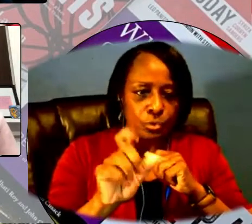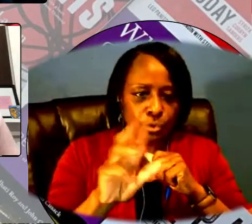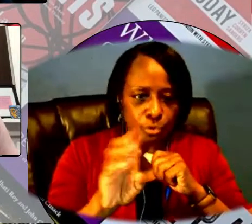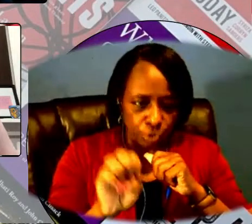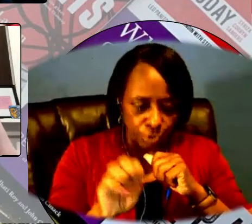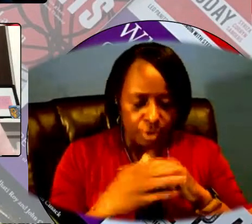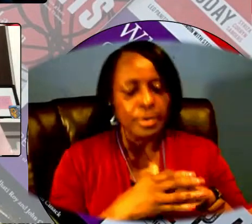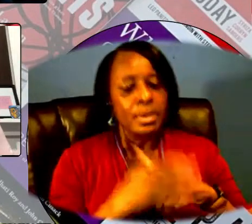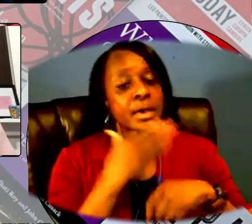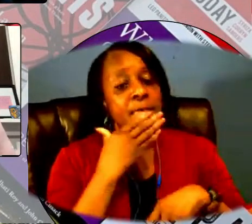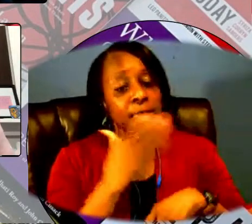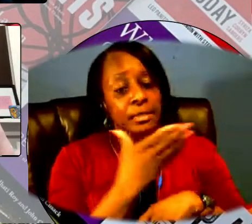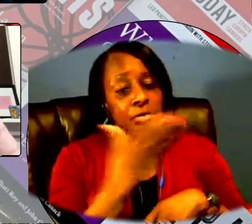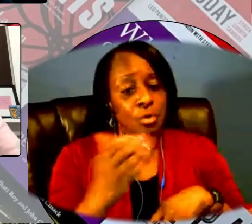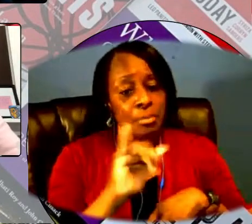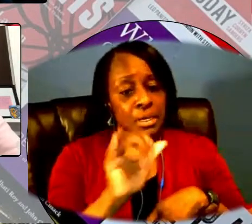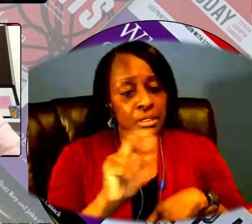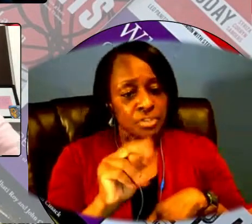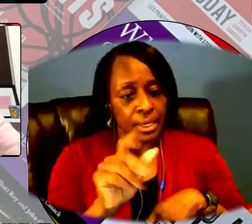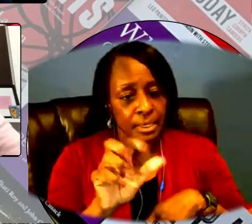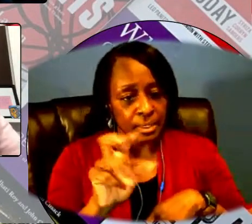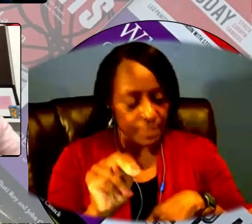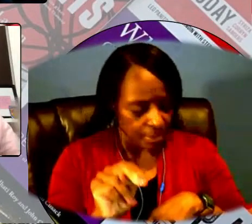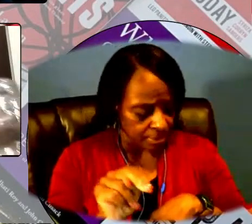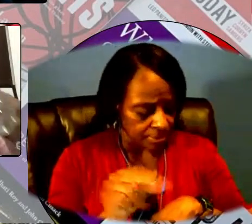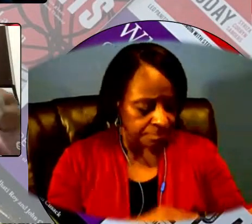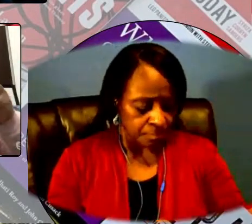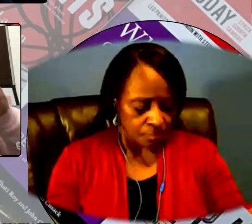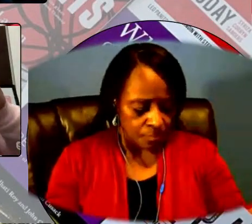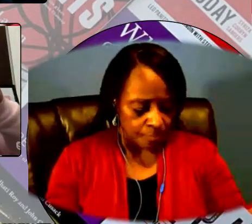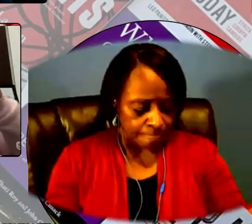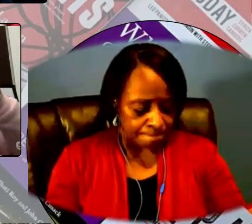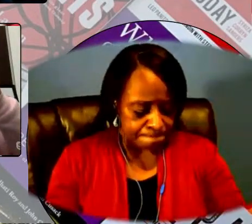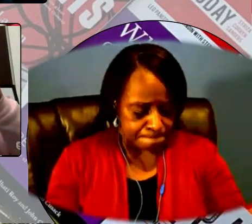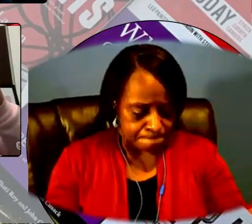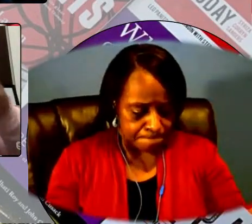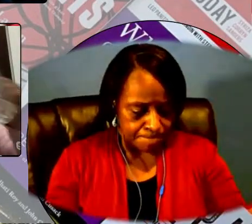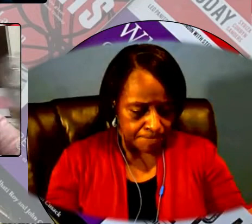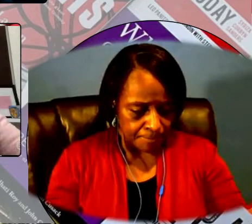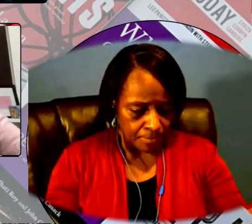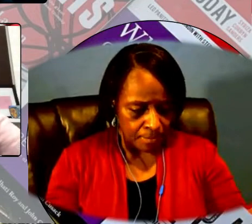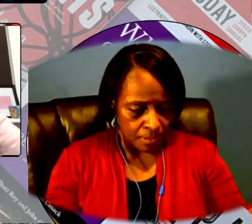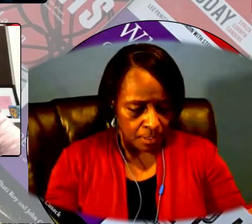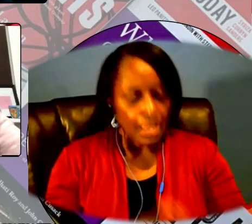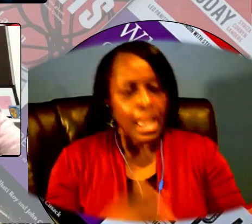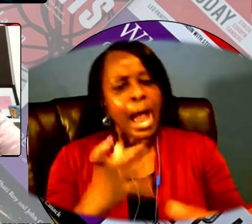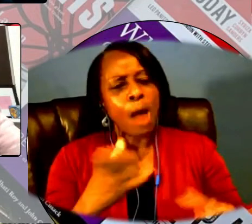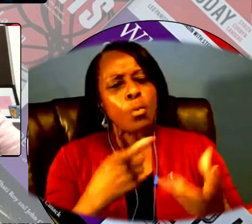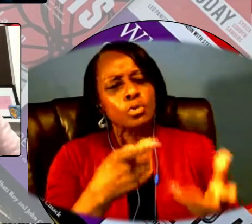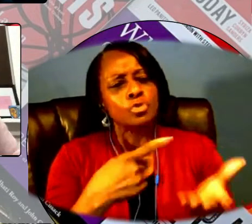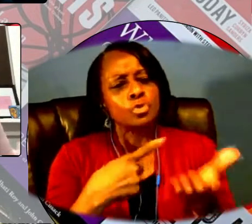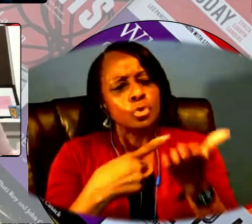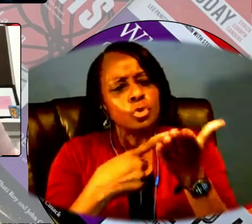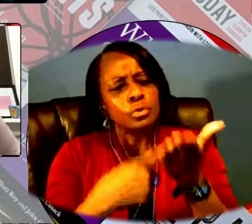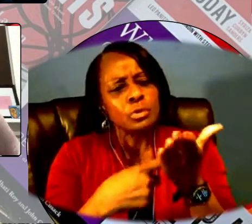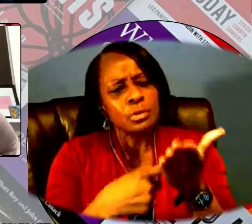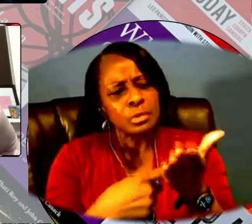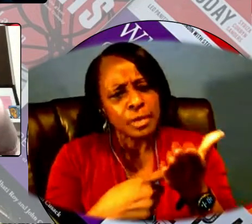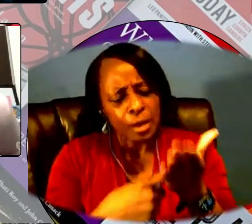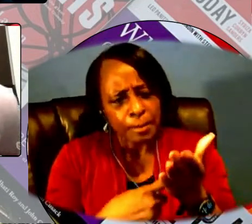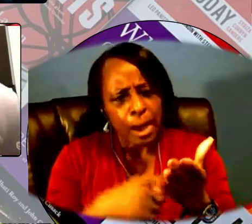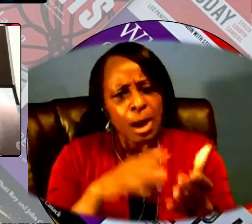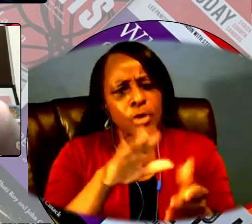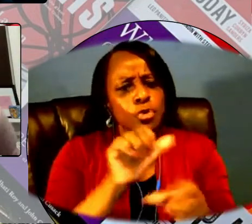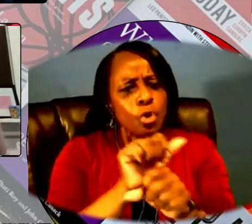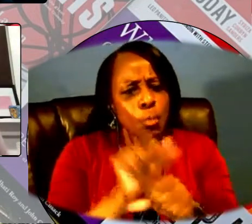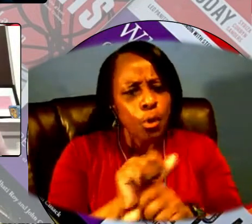Thank you so much, Jonathan. And at some point in the conversation, I do want you to talk about your work in Washington, D.C., the No